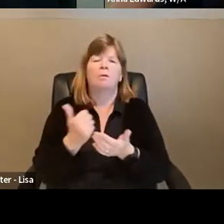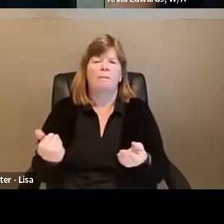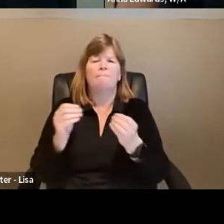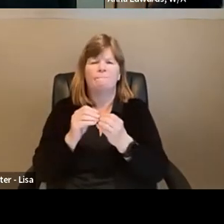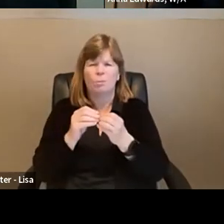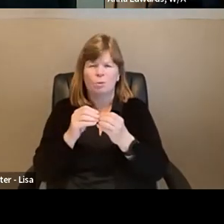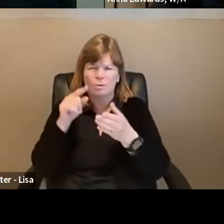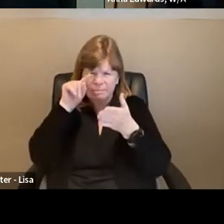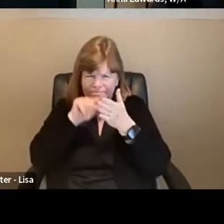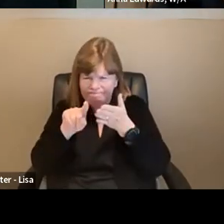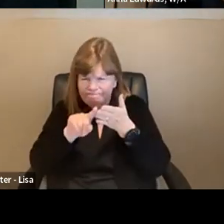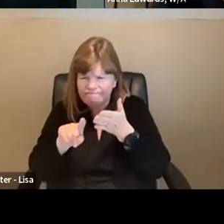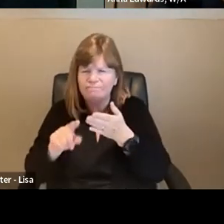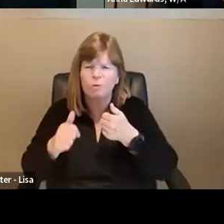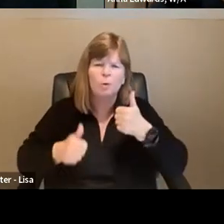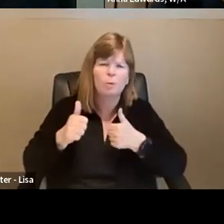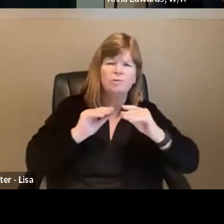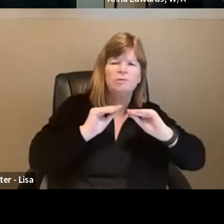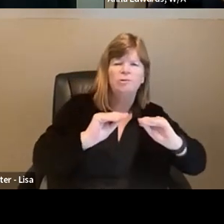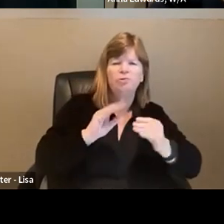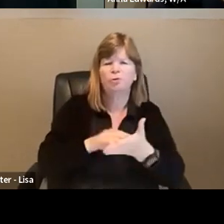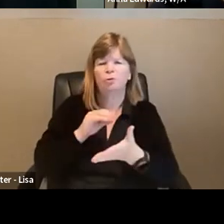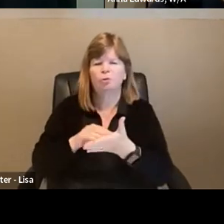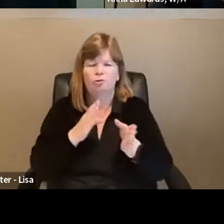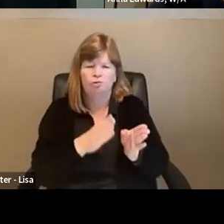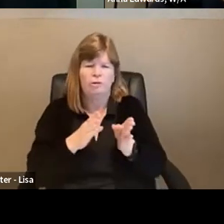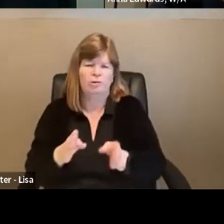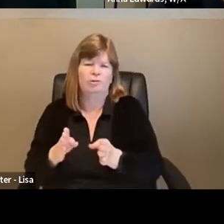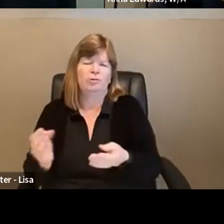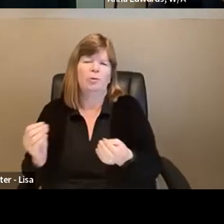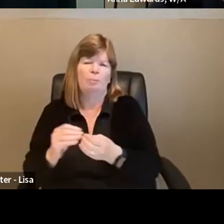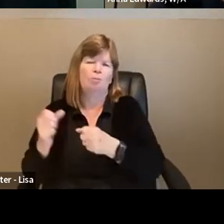which teaching and learning strategies are making high